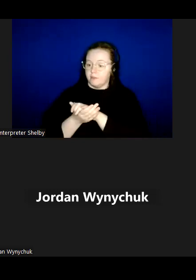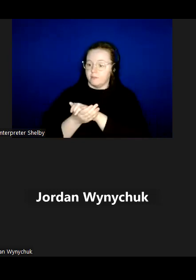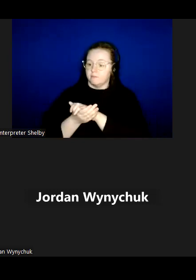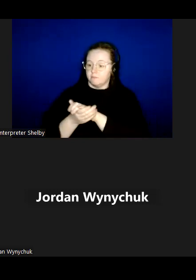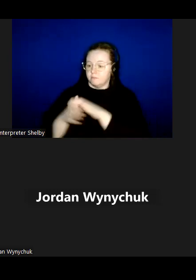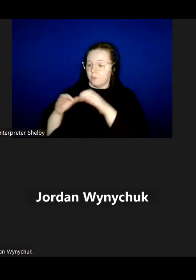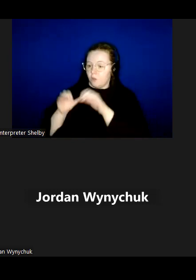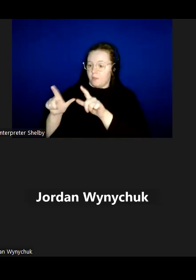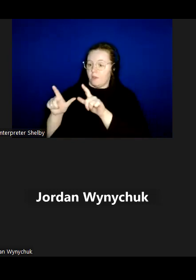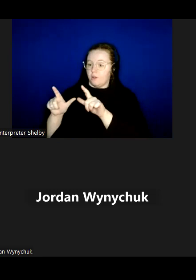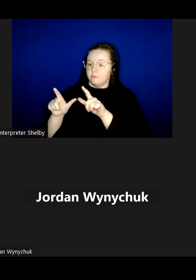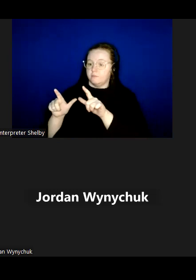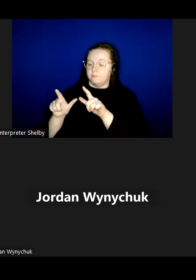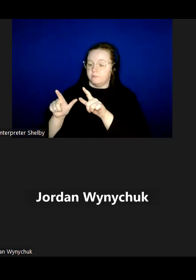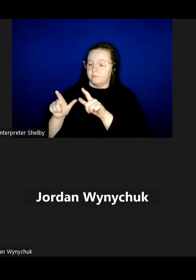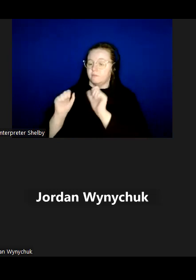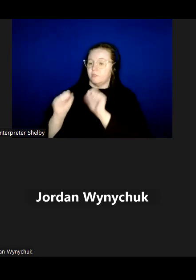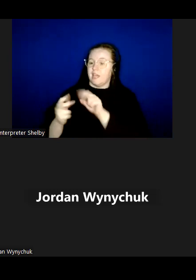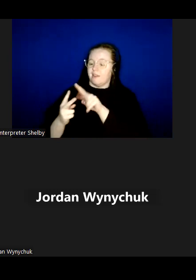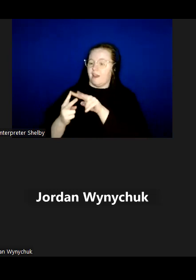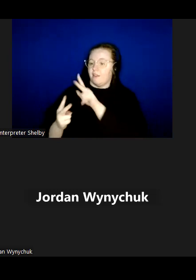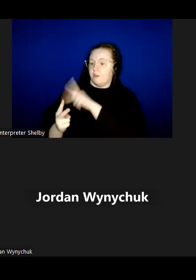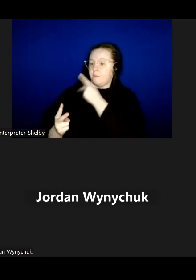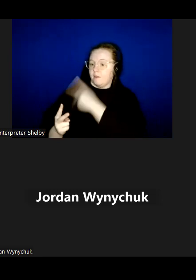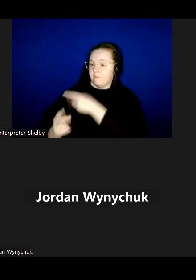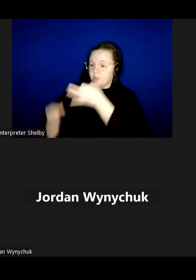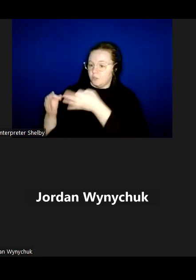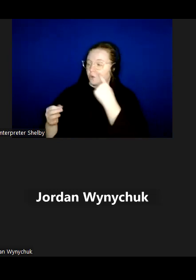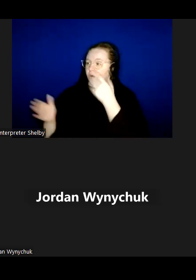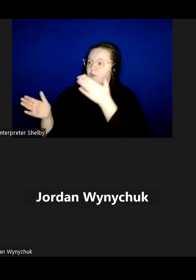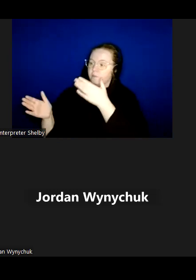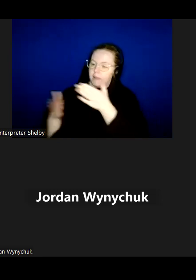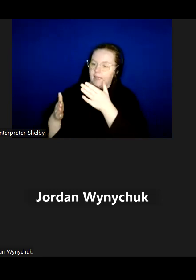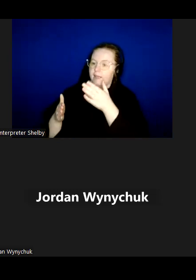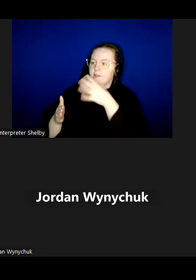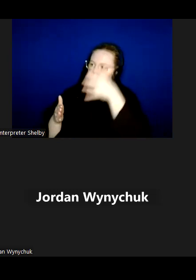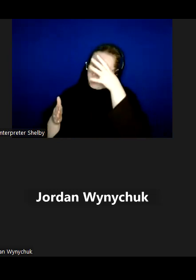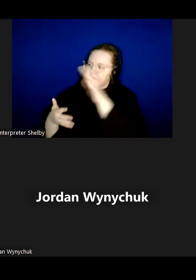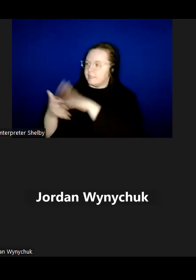so your common law, you can either go through provincial court for parenting plans and division of property,